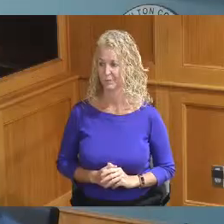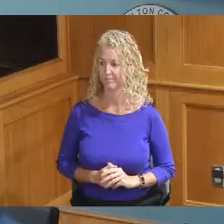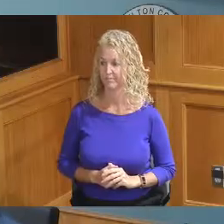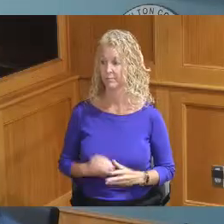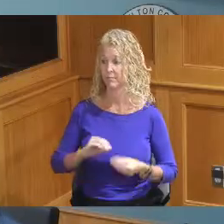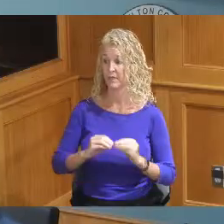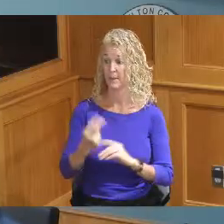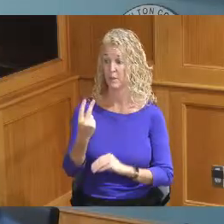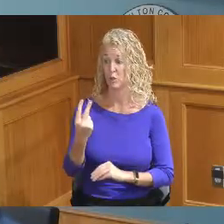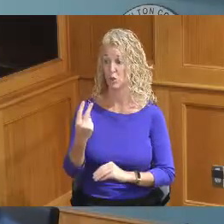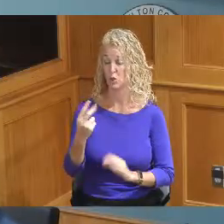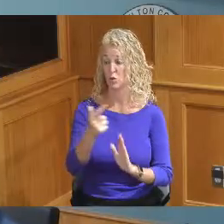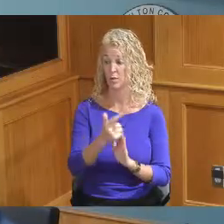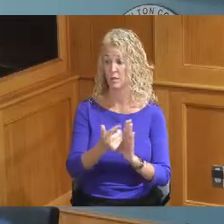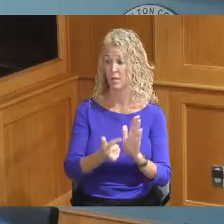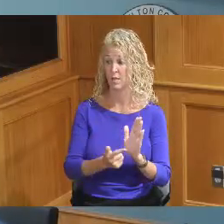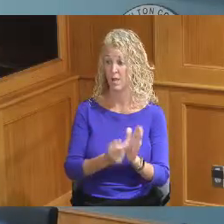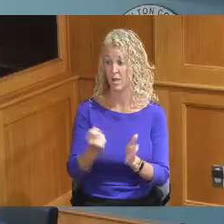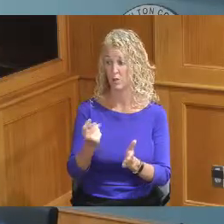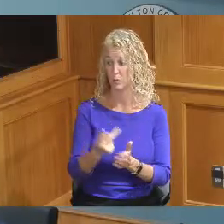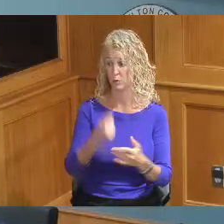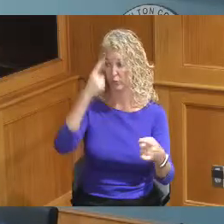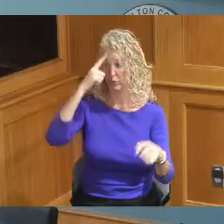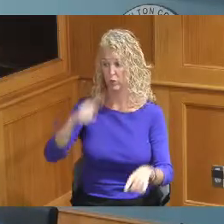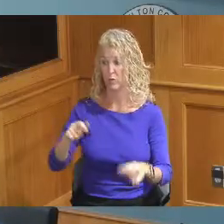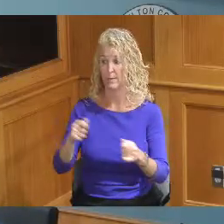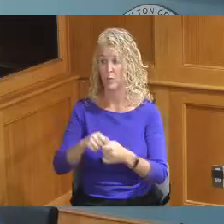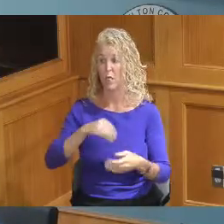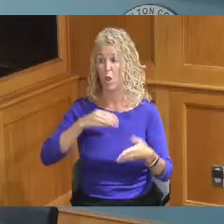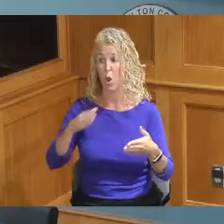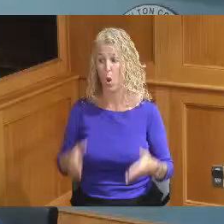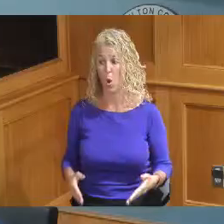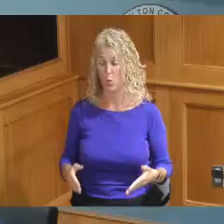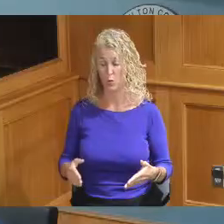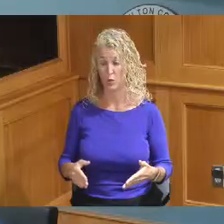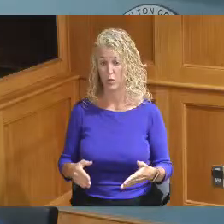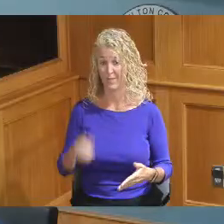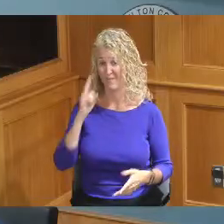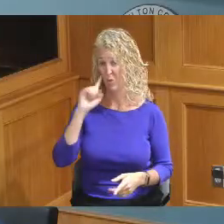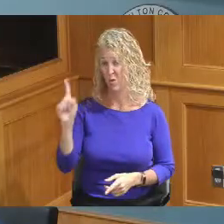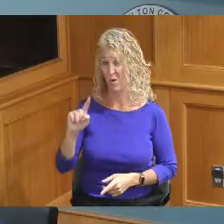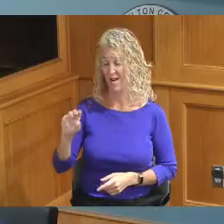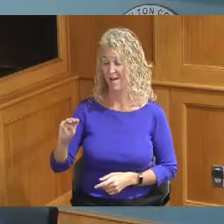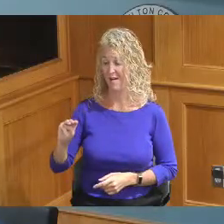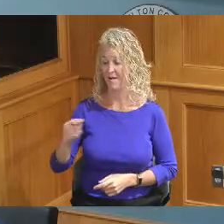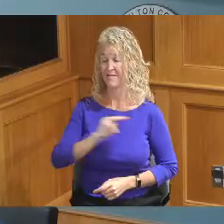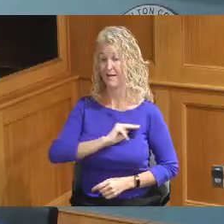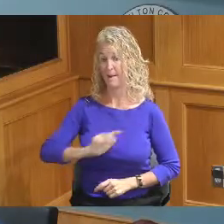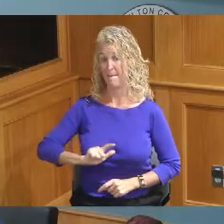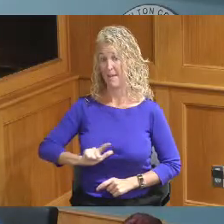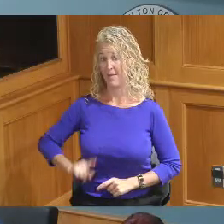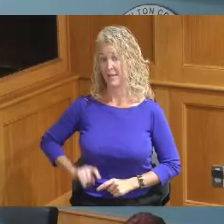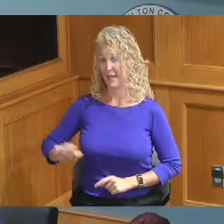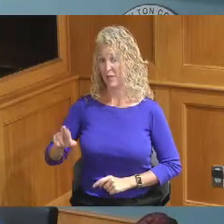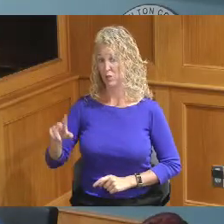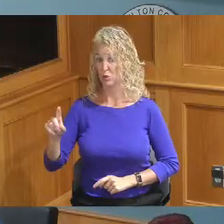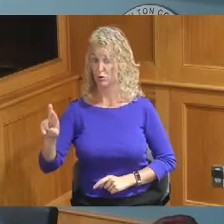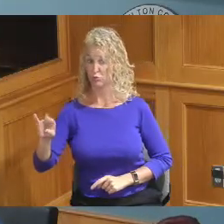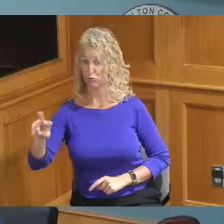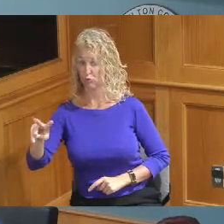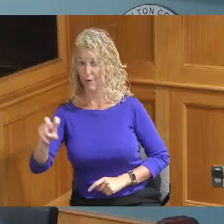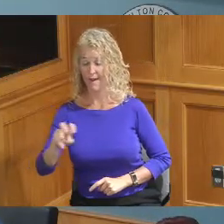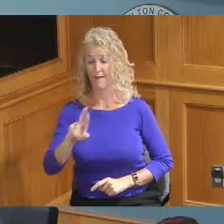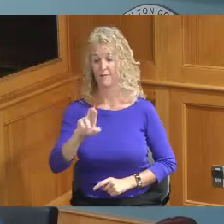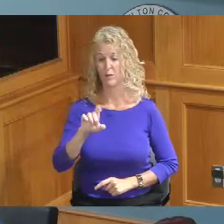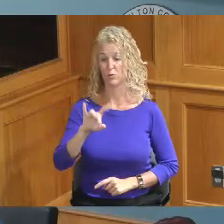Item 2 is legislation to authorize an agreement with the owner of the property located at the corner of Martin Luther King Jr. Drive and Reading Road. This is the